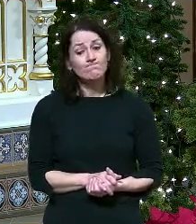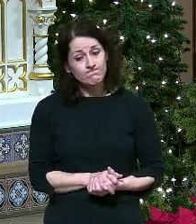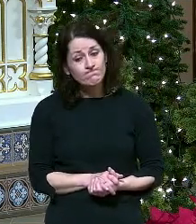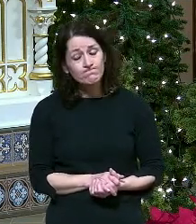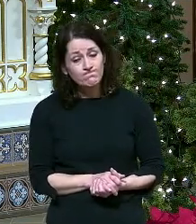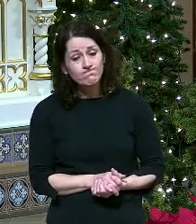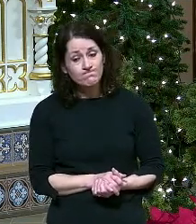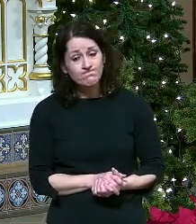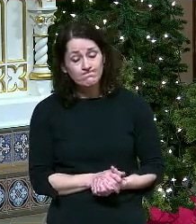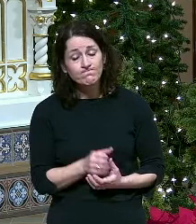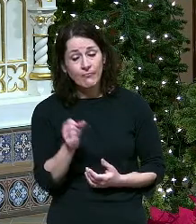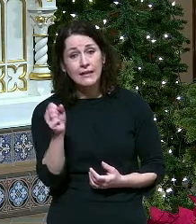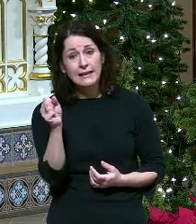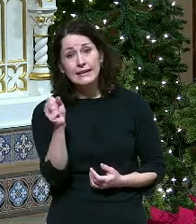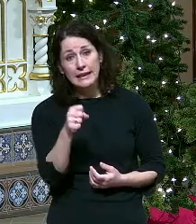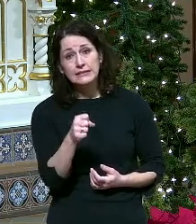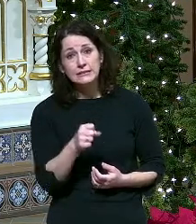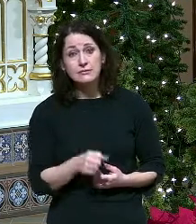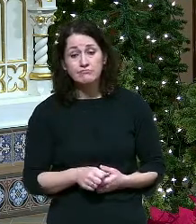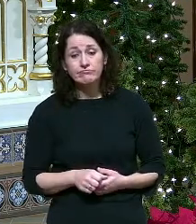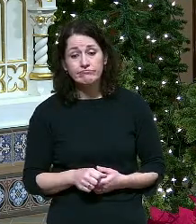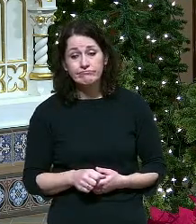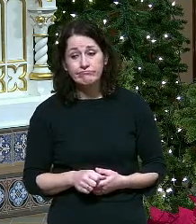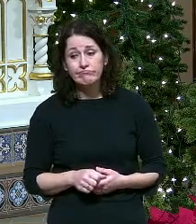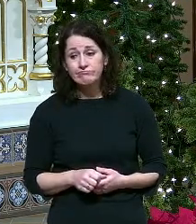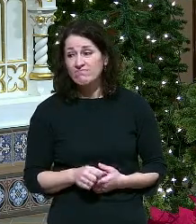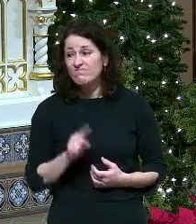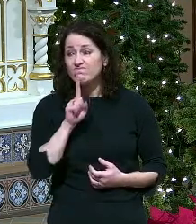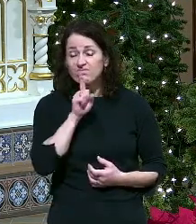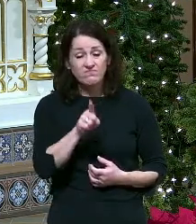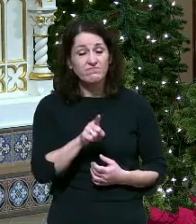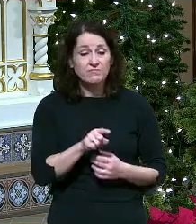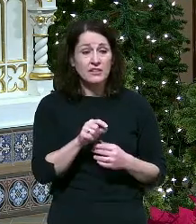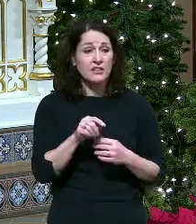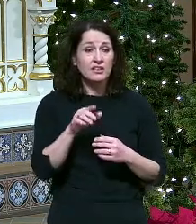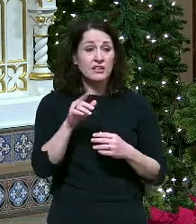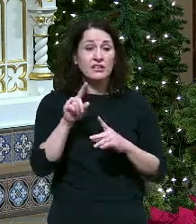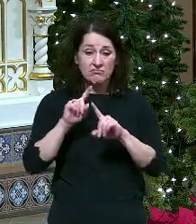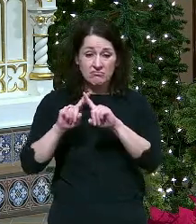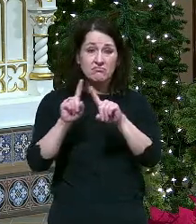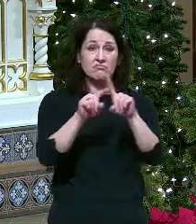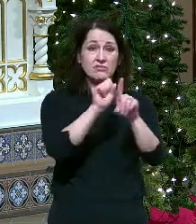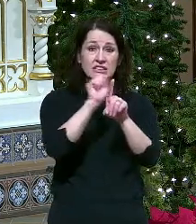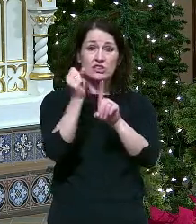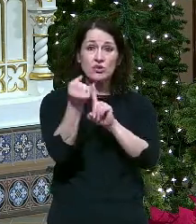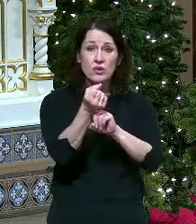Indeed, there are situations that cry out for our attention.